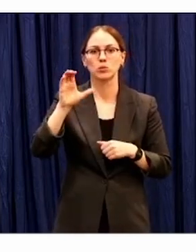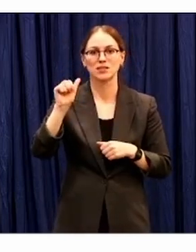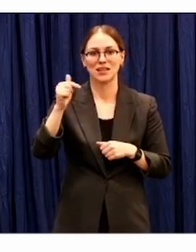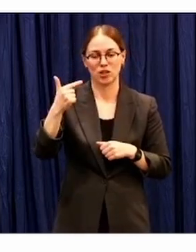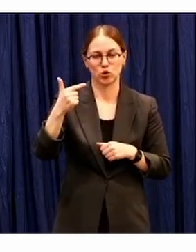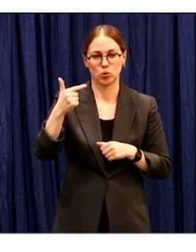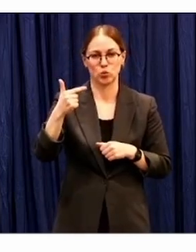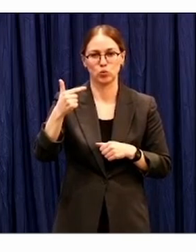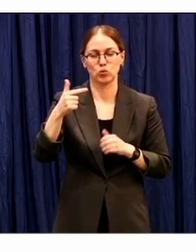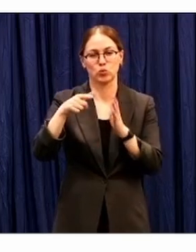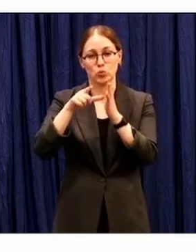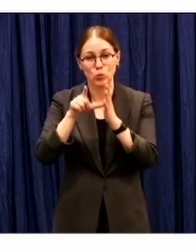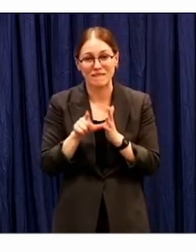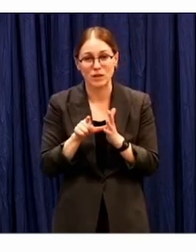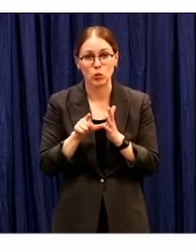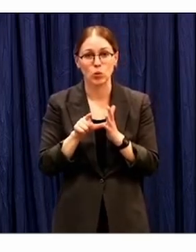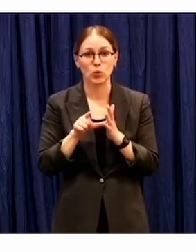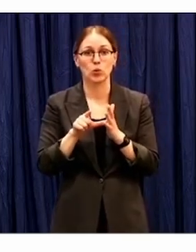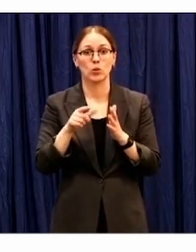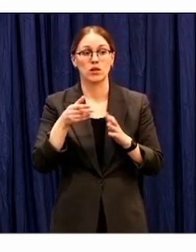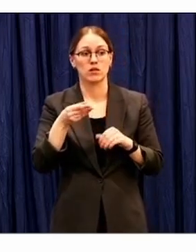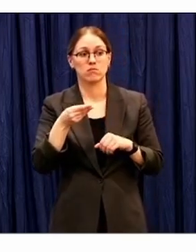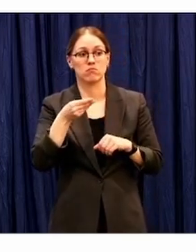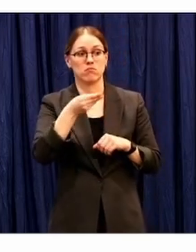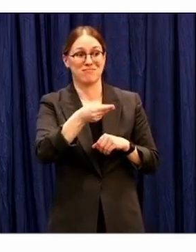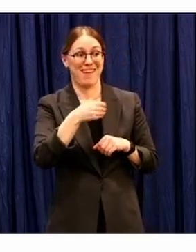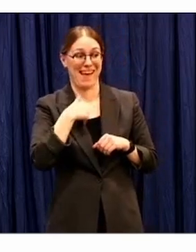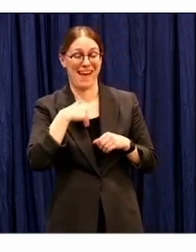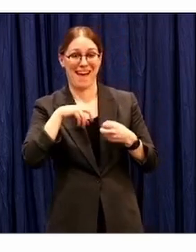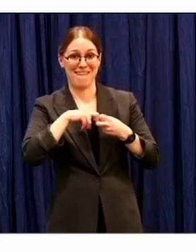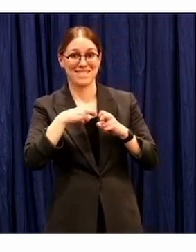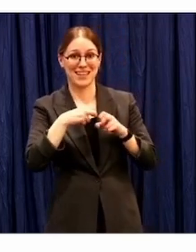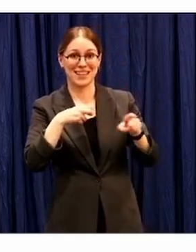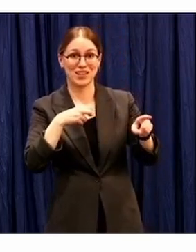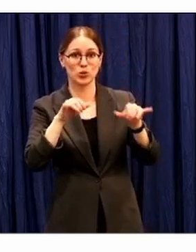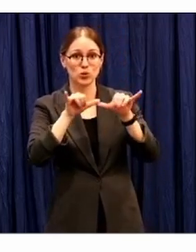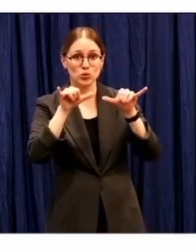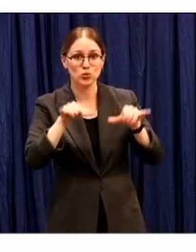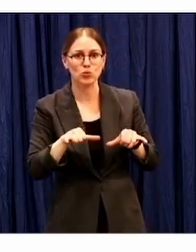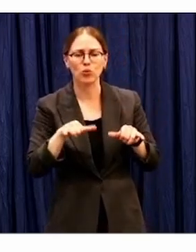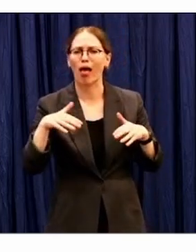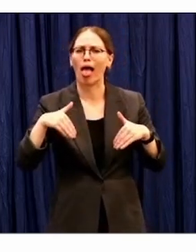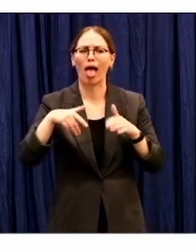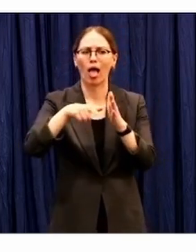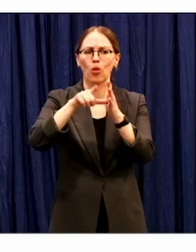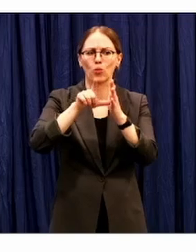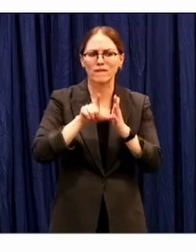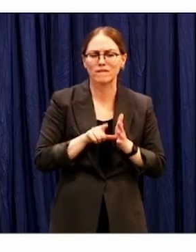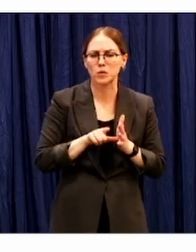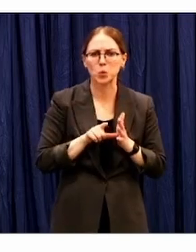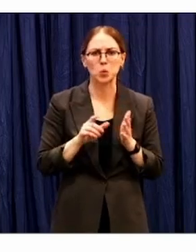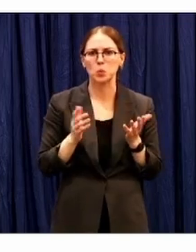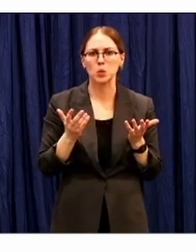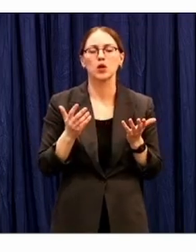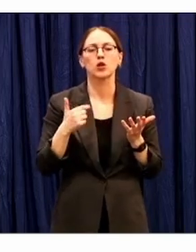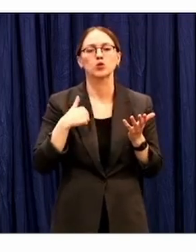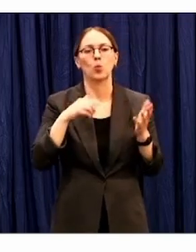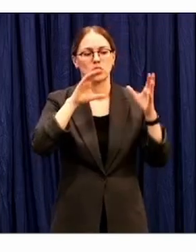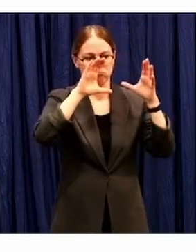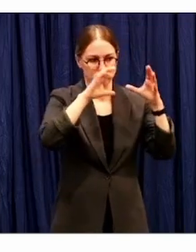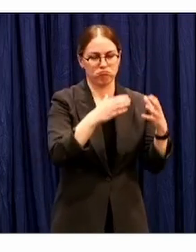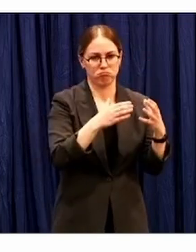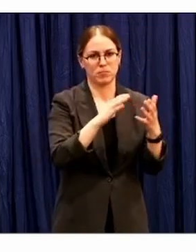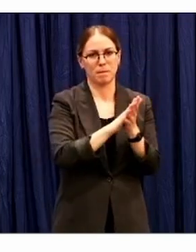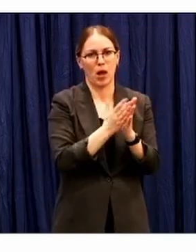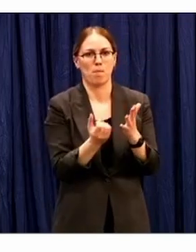last known of either issues having been found or the system not having been reviewed at all. And we grouped all of those into a priority